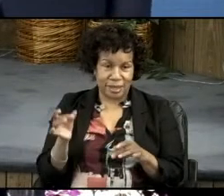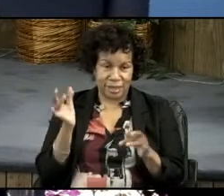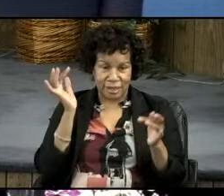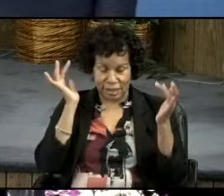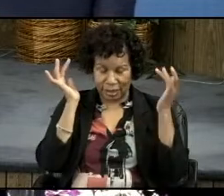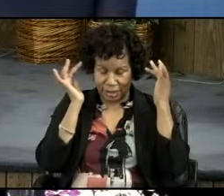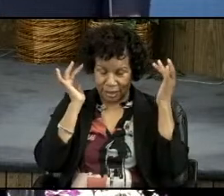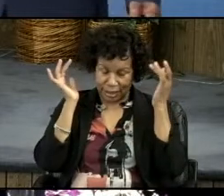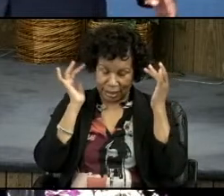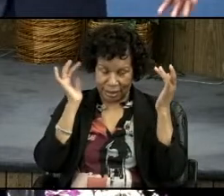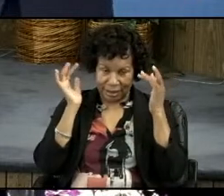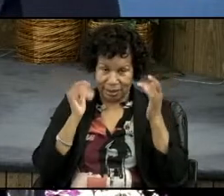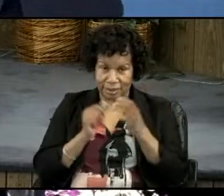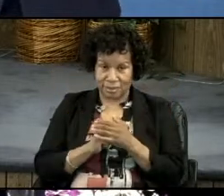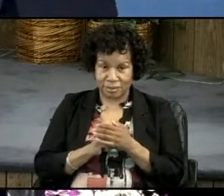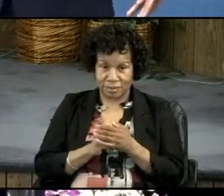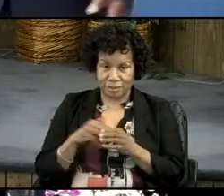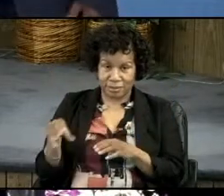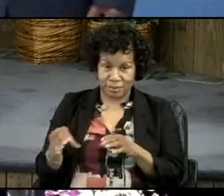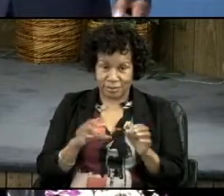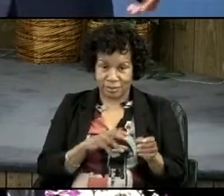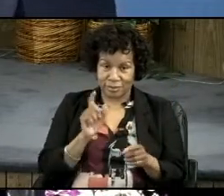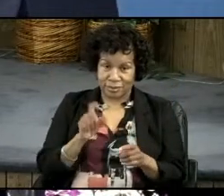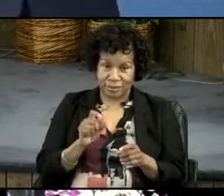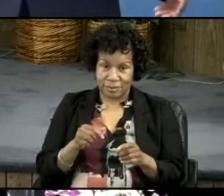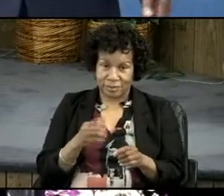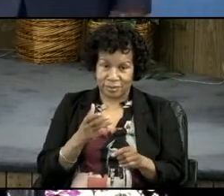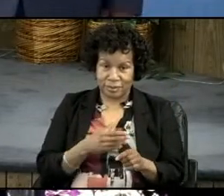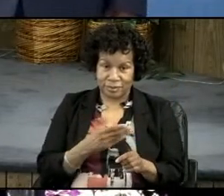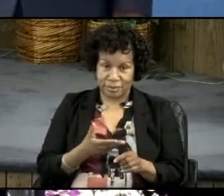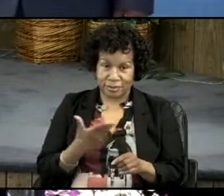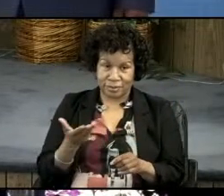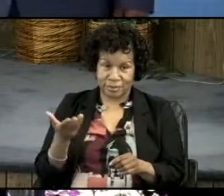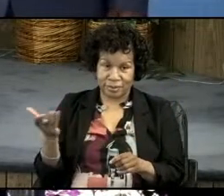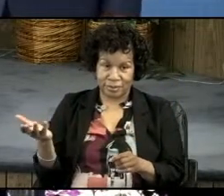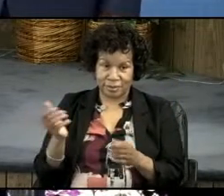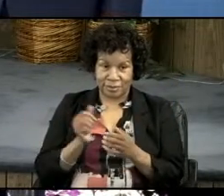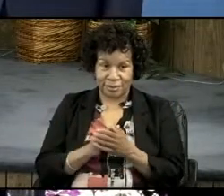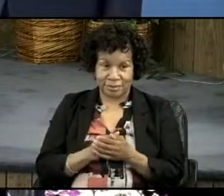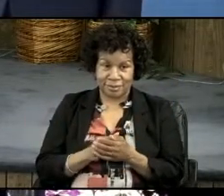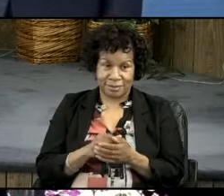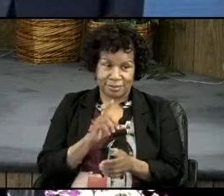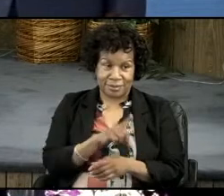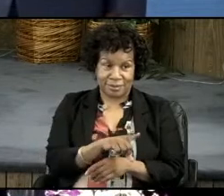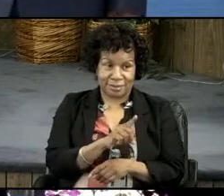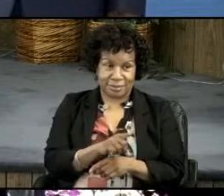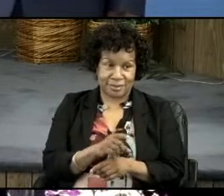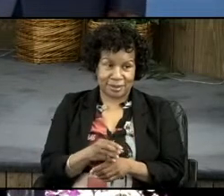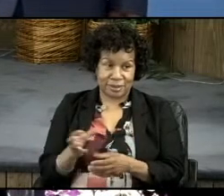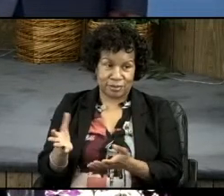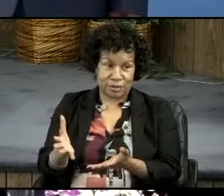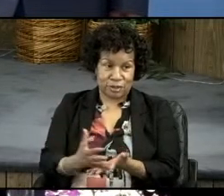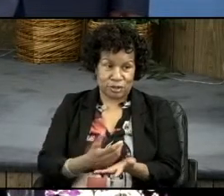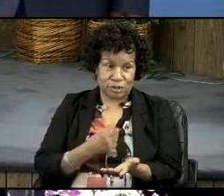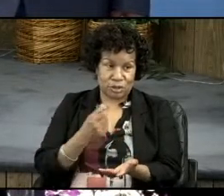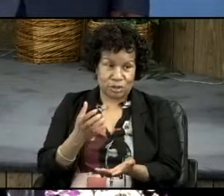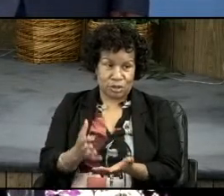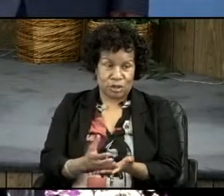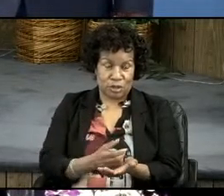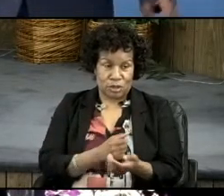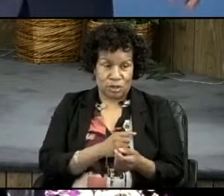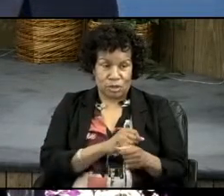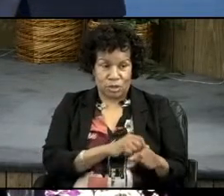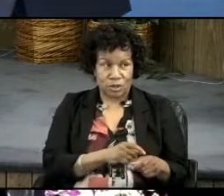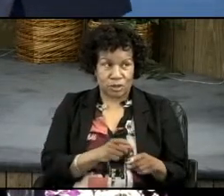need anything? You need drink? You need, you look, take my armor. You know, you want my sword?" And David put it on, and he said,